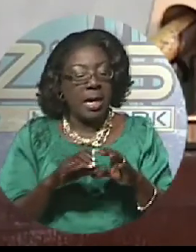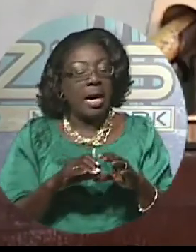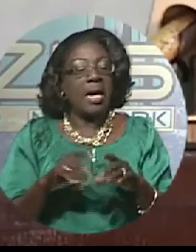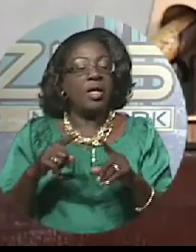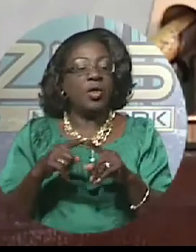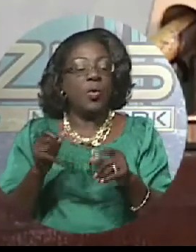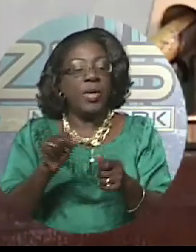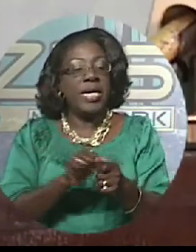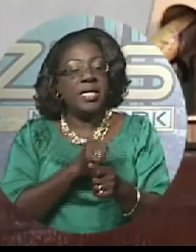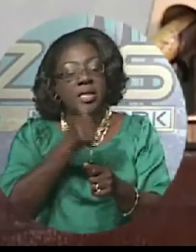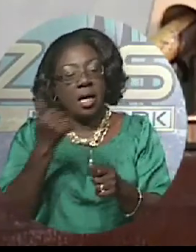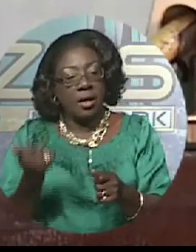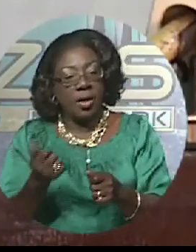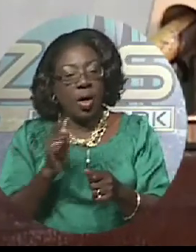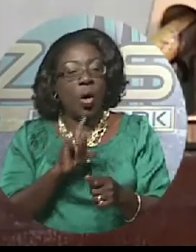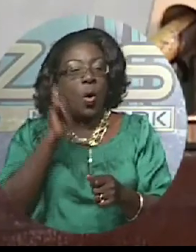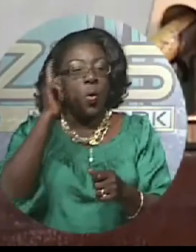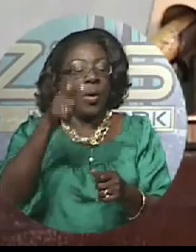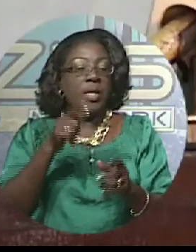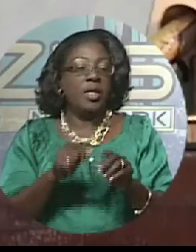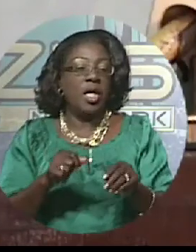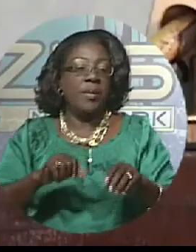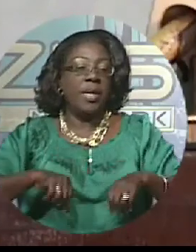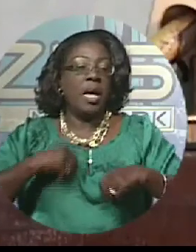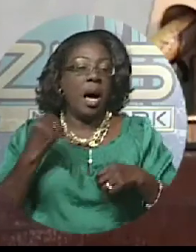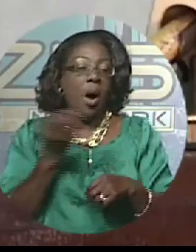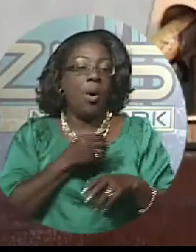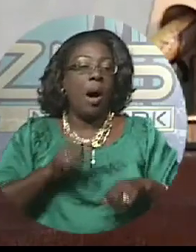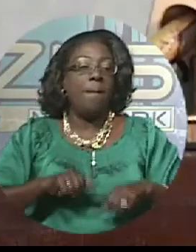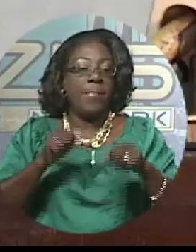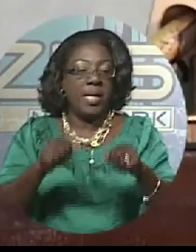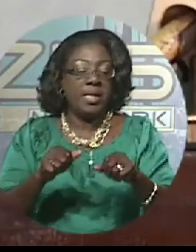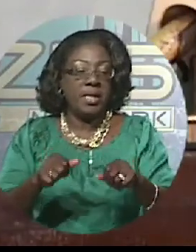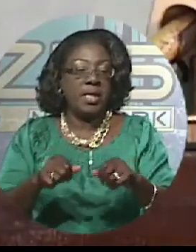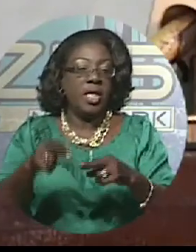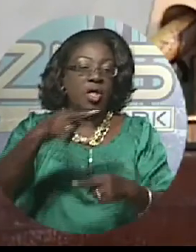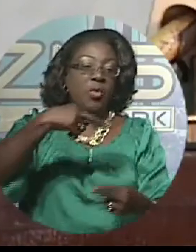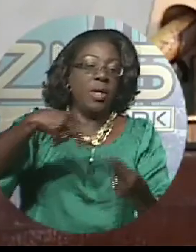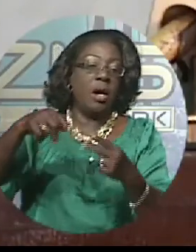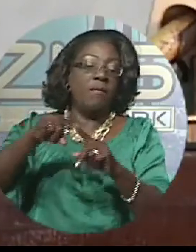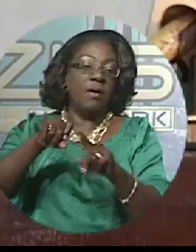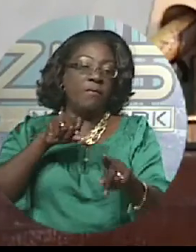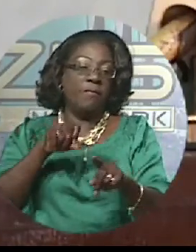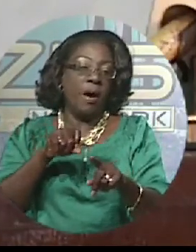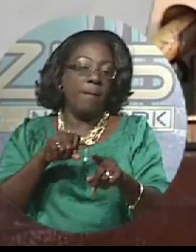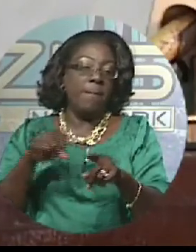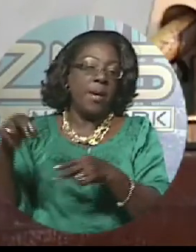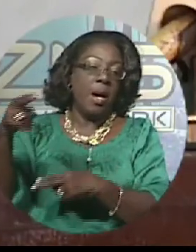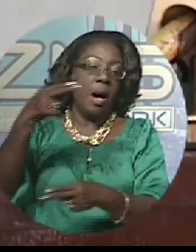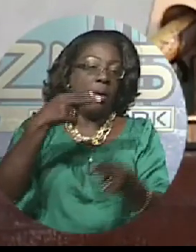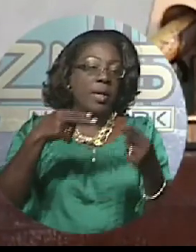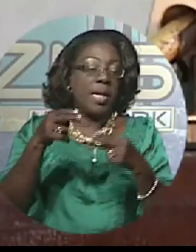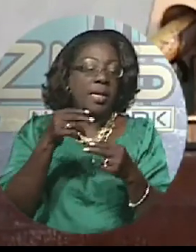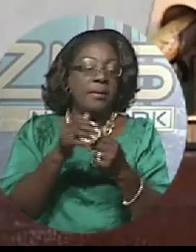other will determine our ability to recover, mitigate, and rebuild better and smarter.